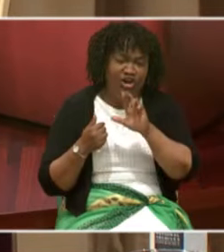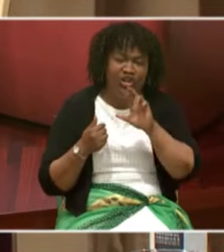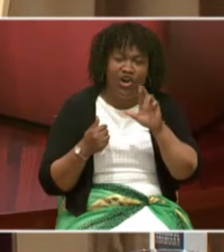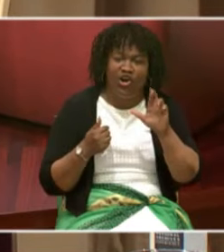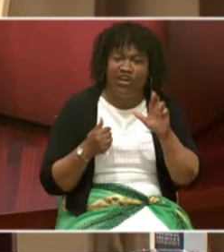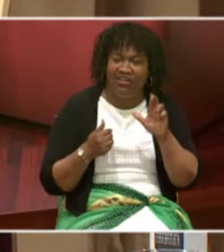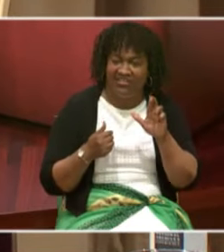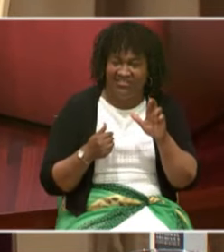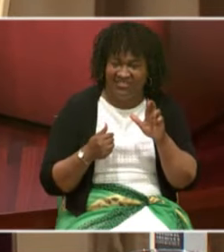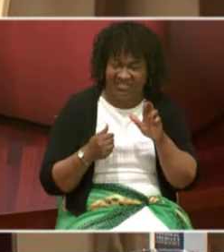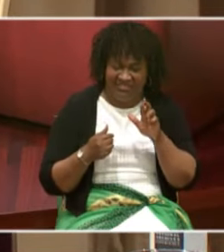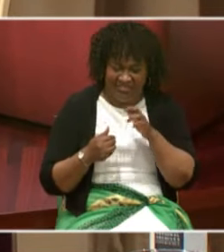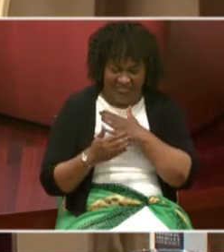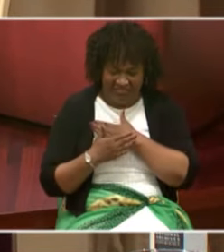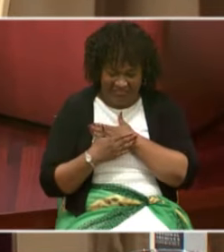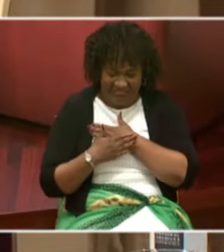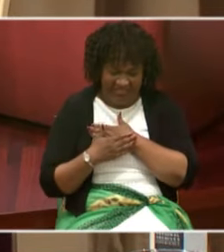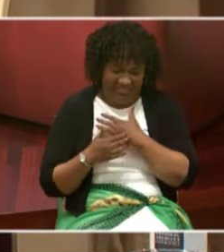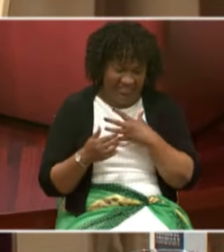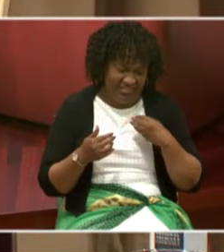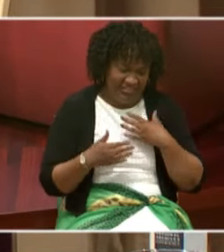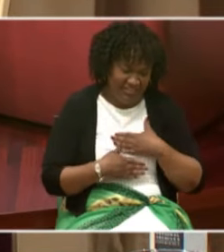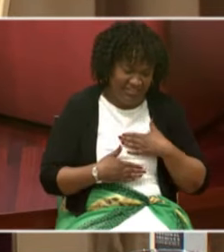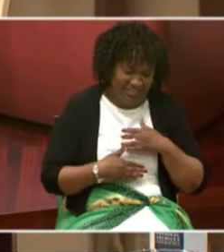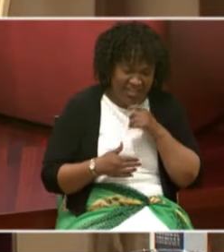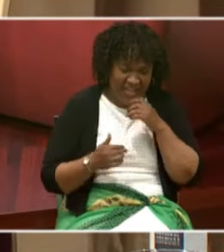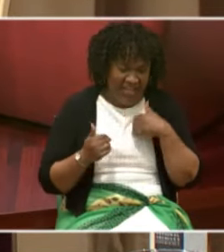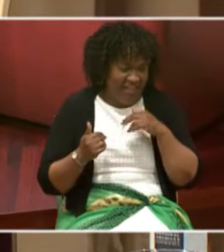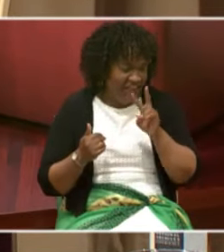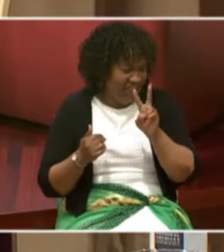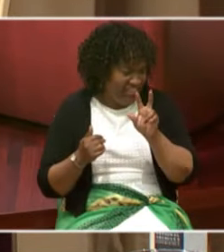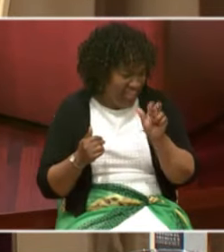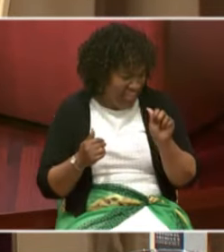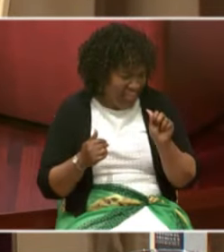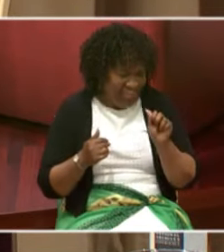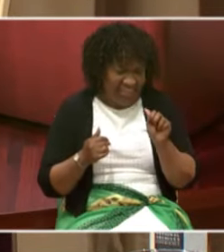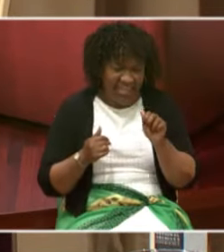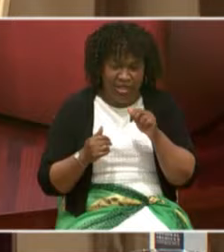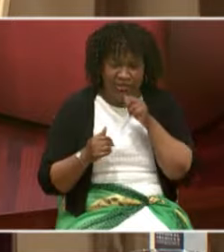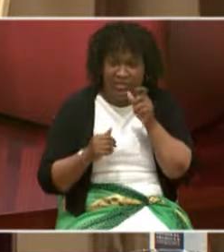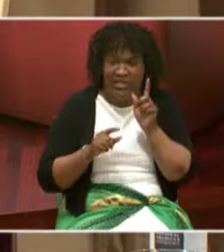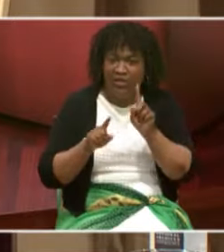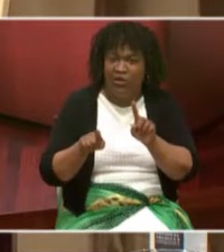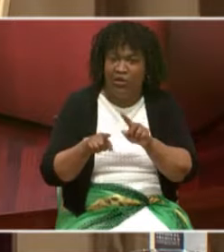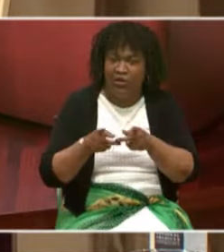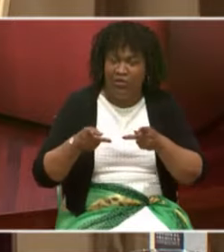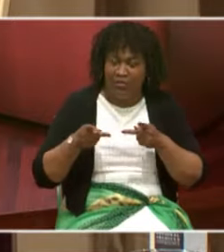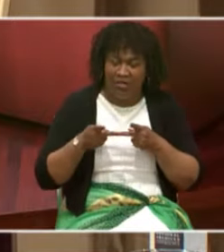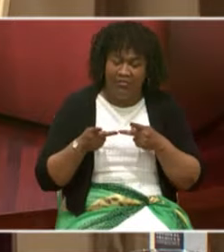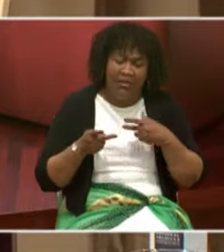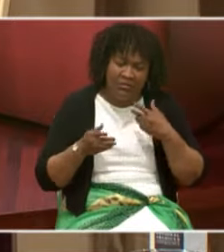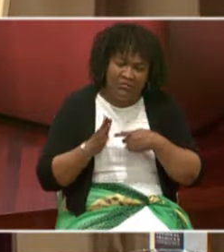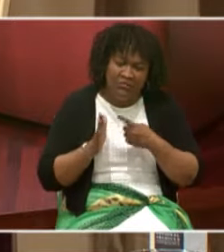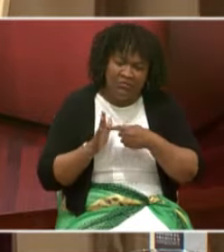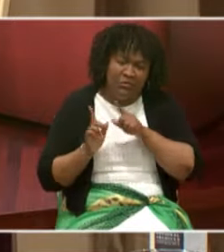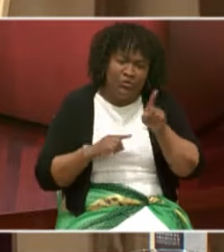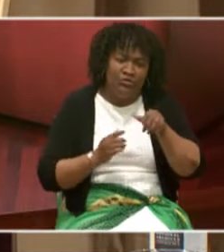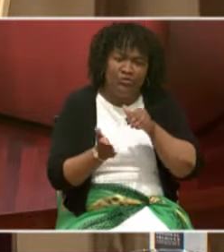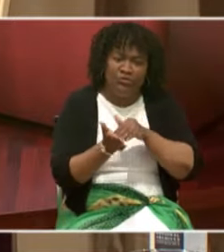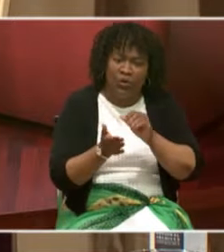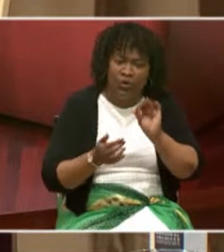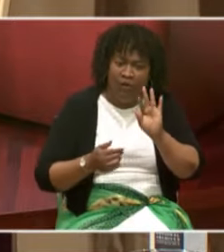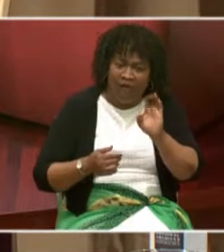summer or one semester. You have to take the long, hard look. I used to say to members of my